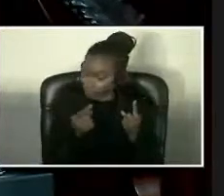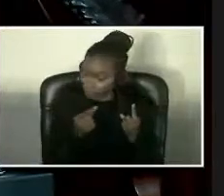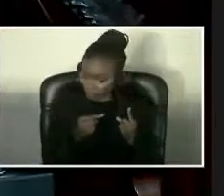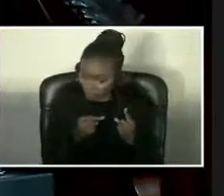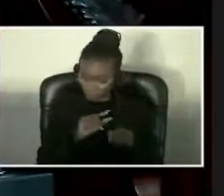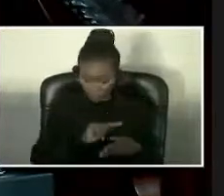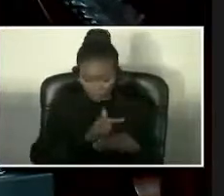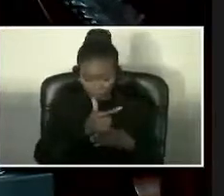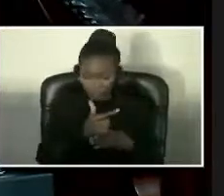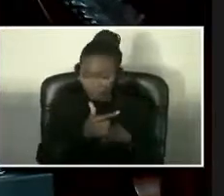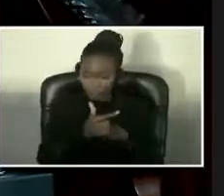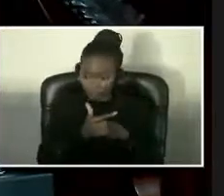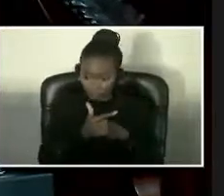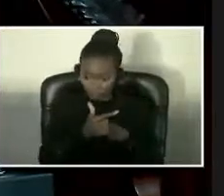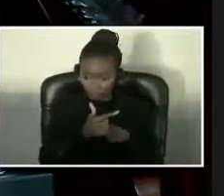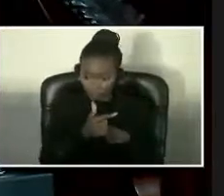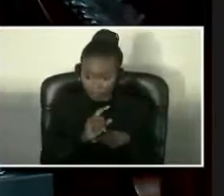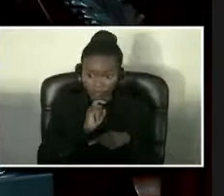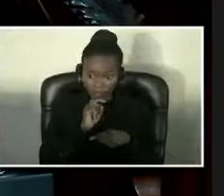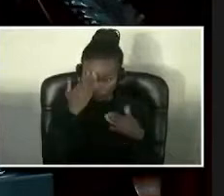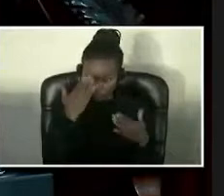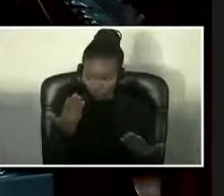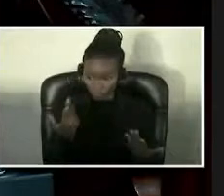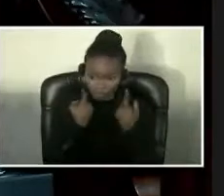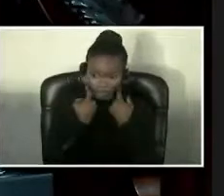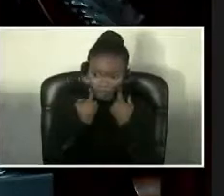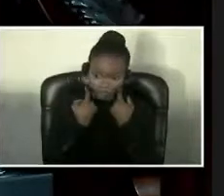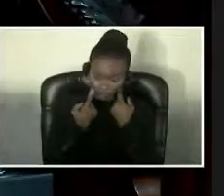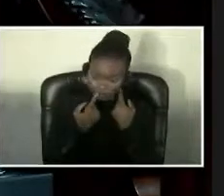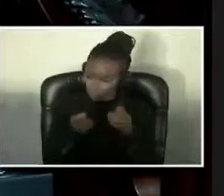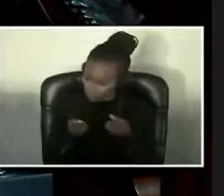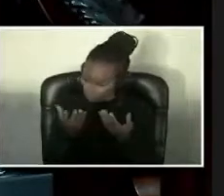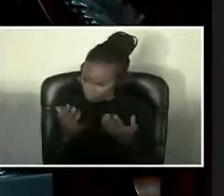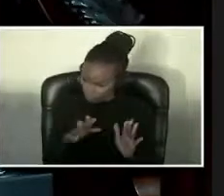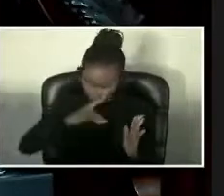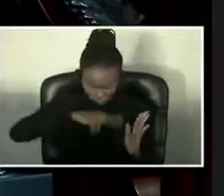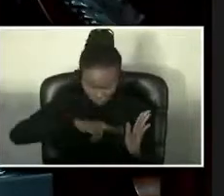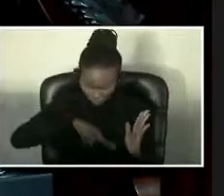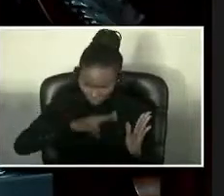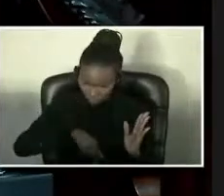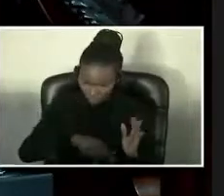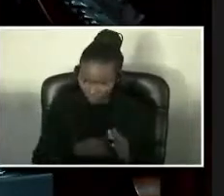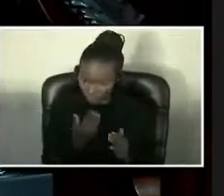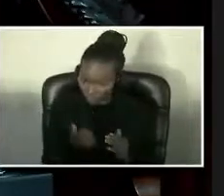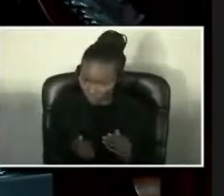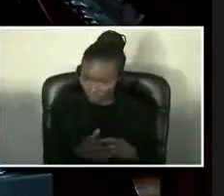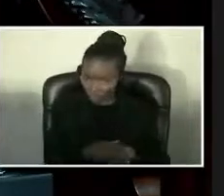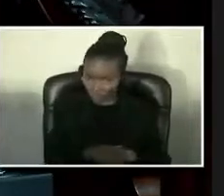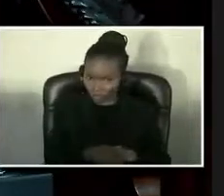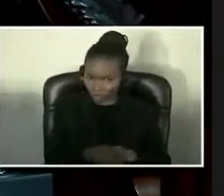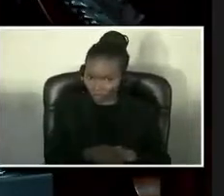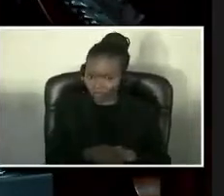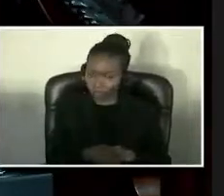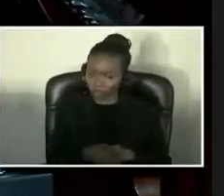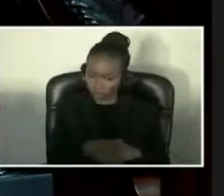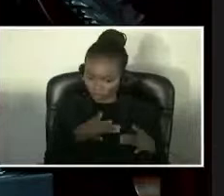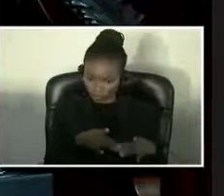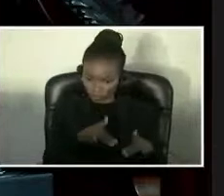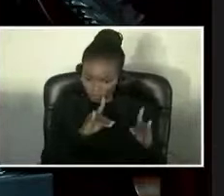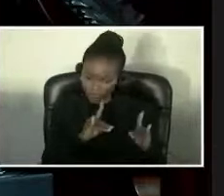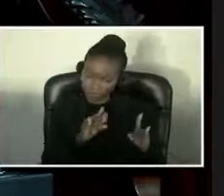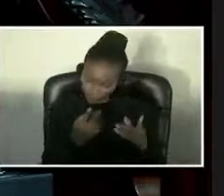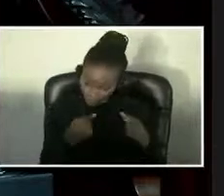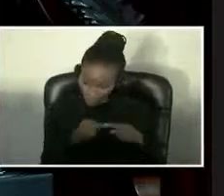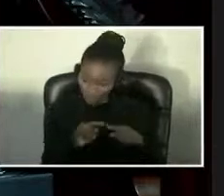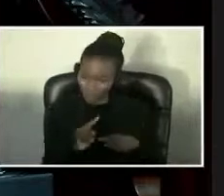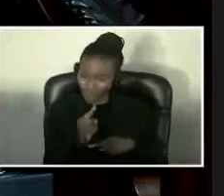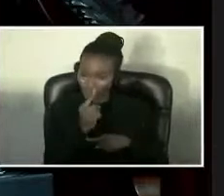use your laptops or wednesdays we've given you the reports go and read them chair we are the first ones to acknowledge the problem